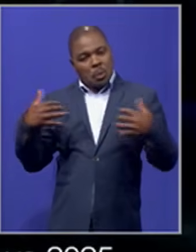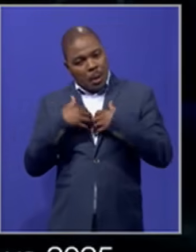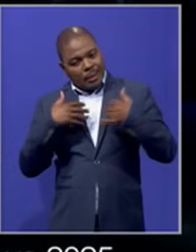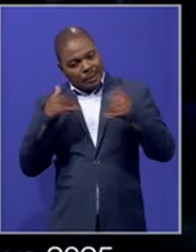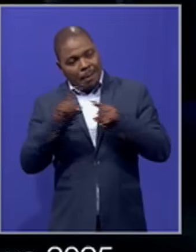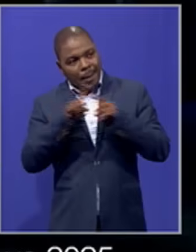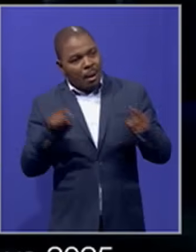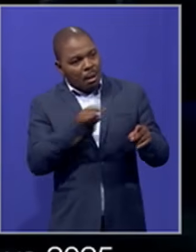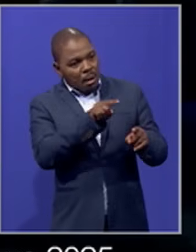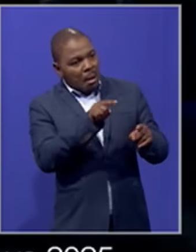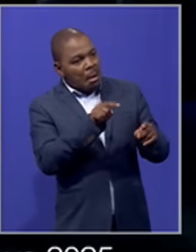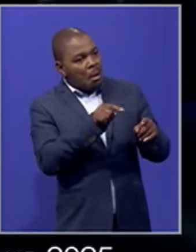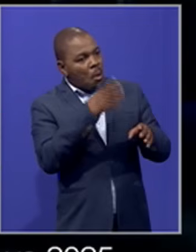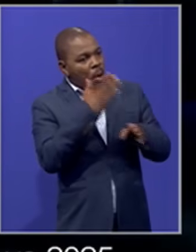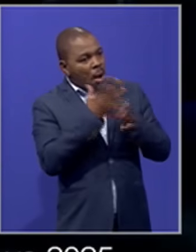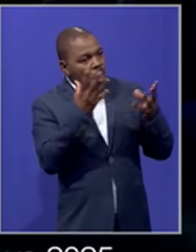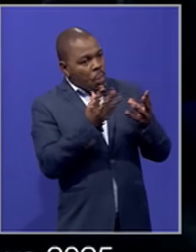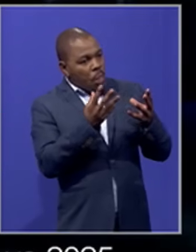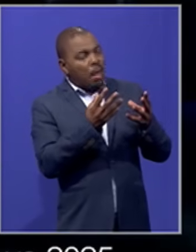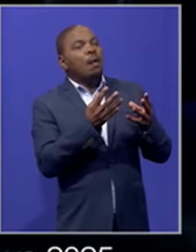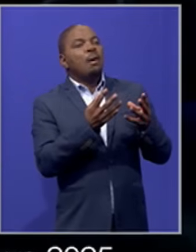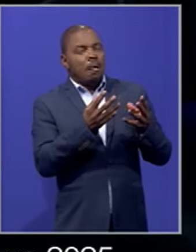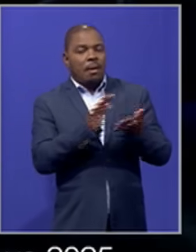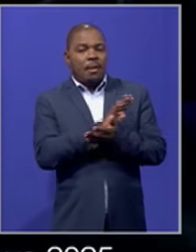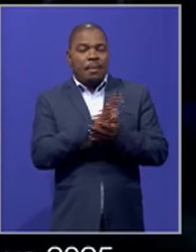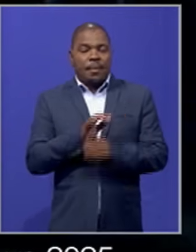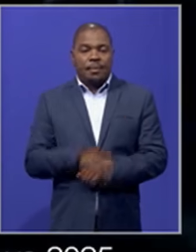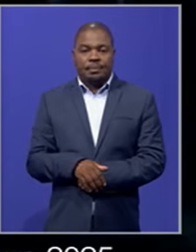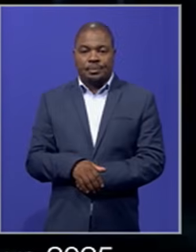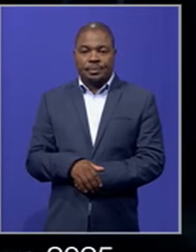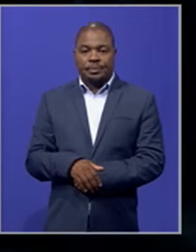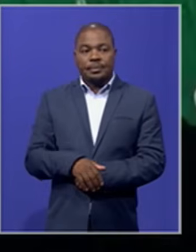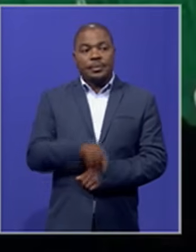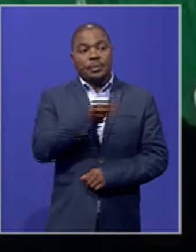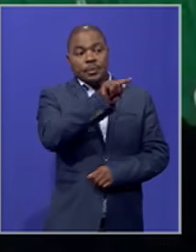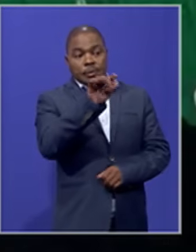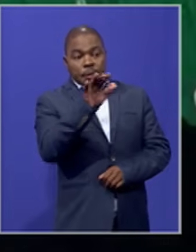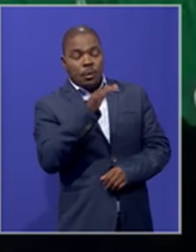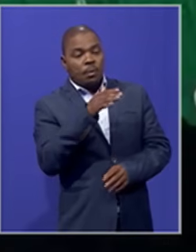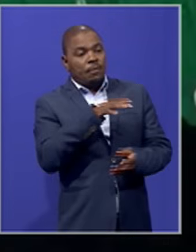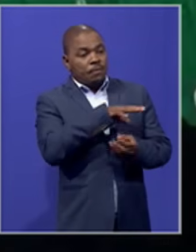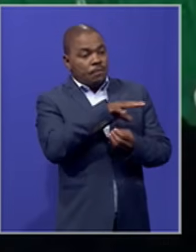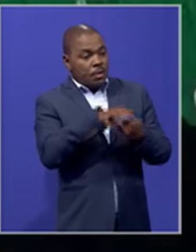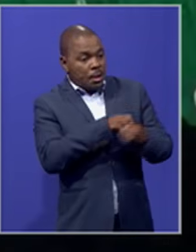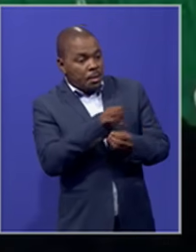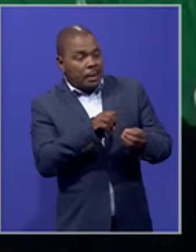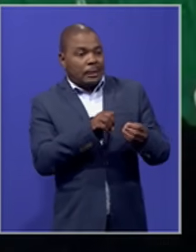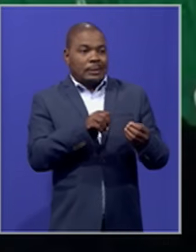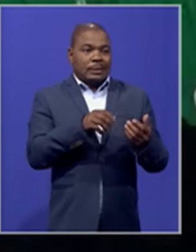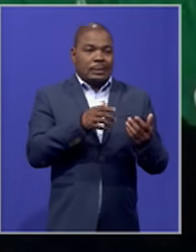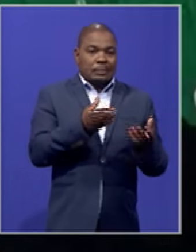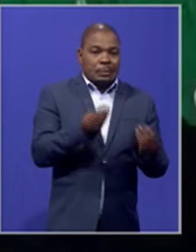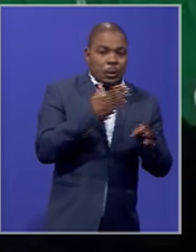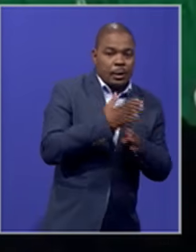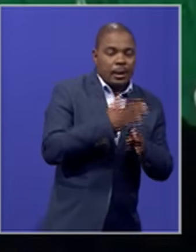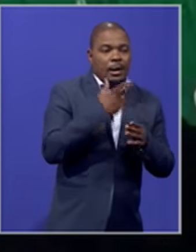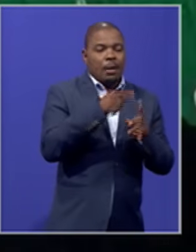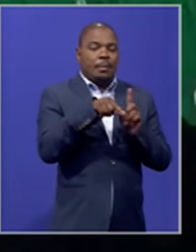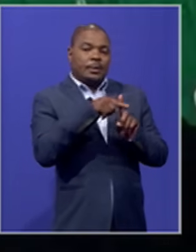tšeo tše di botse ka tlhokego ya mešomo. There's a positive relief for those families who have been experiencing pain and poverty and